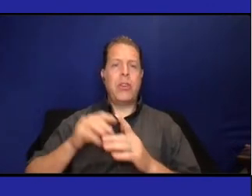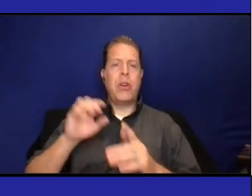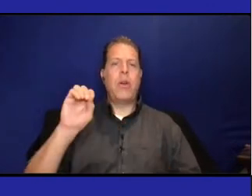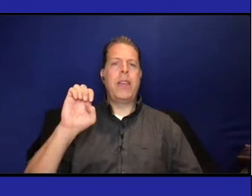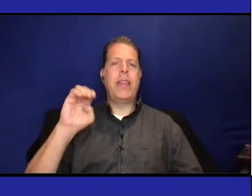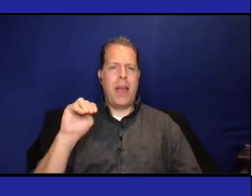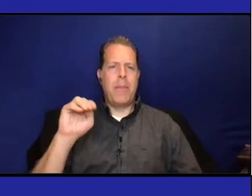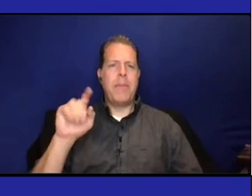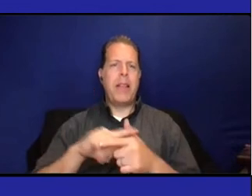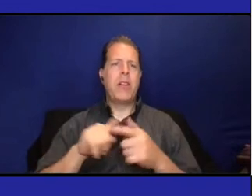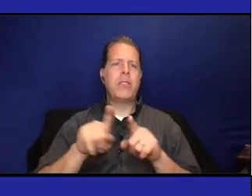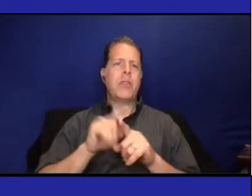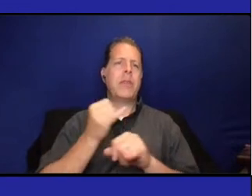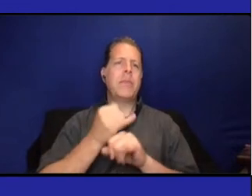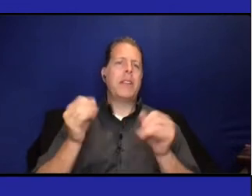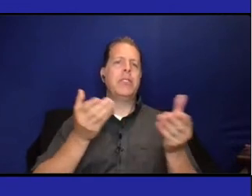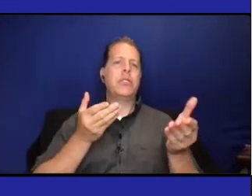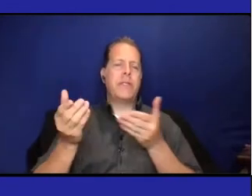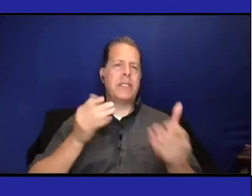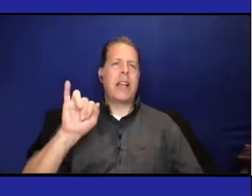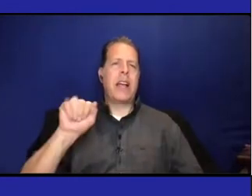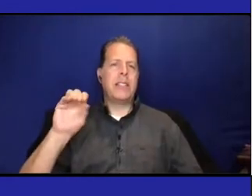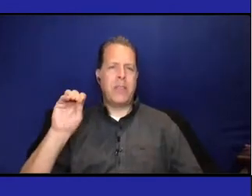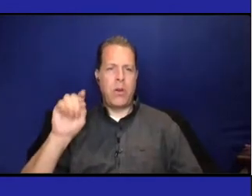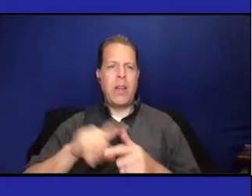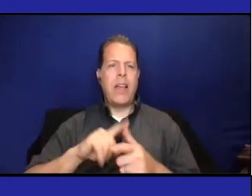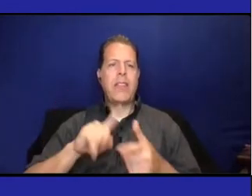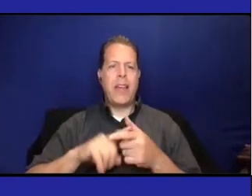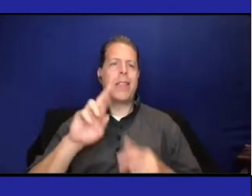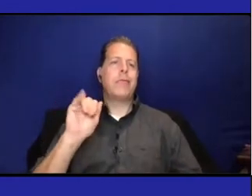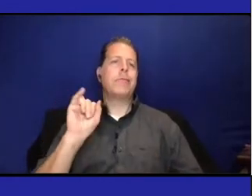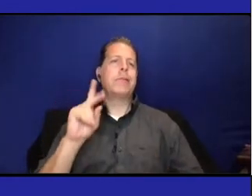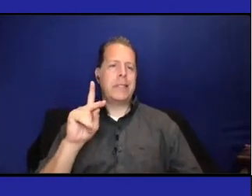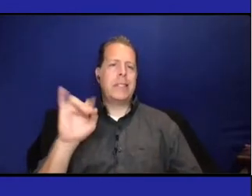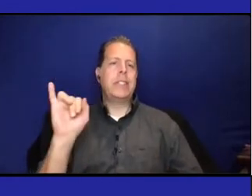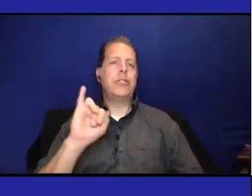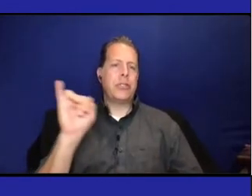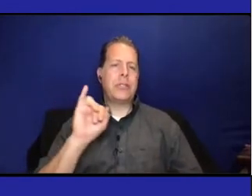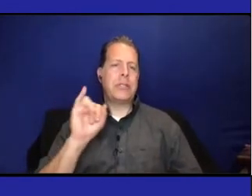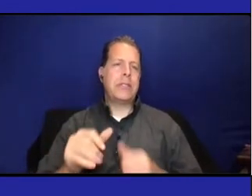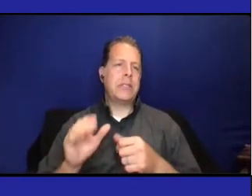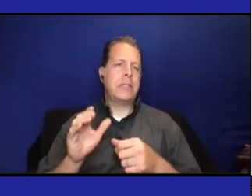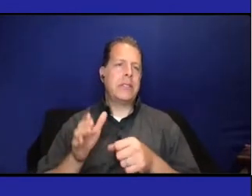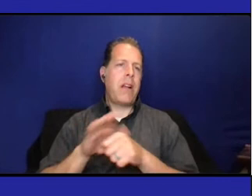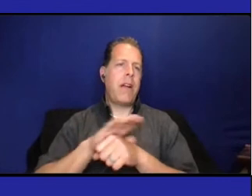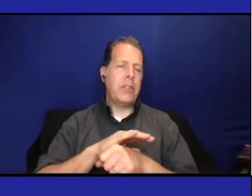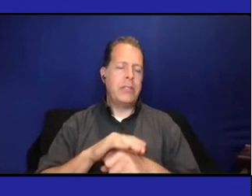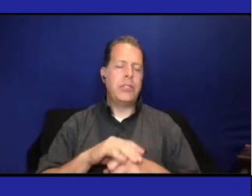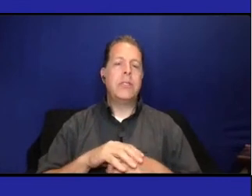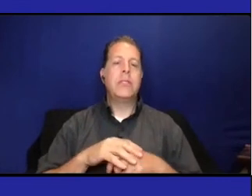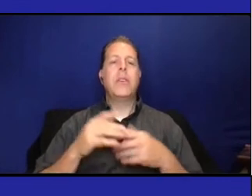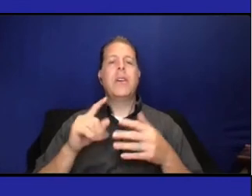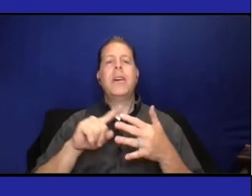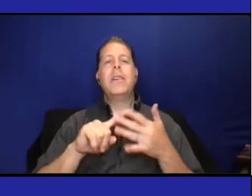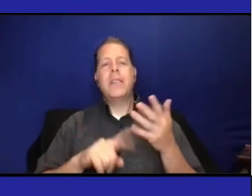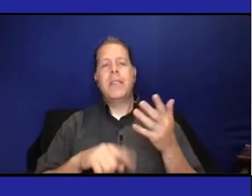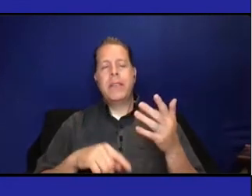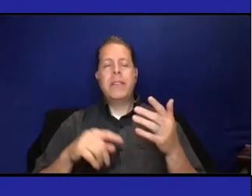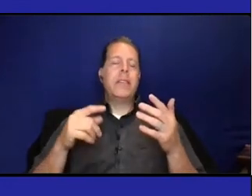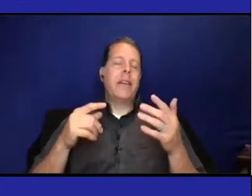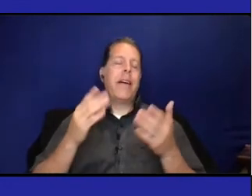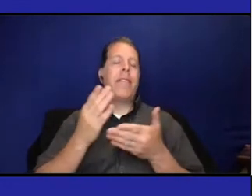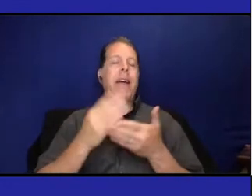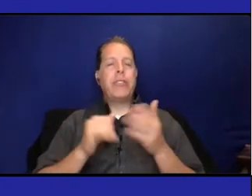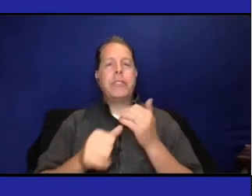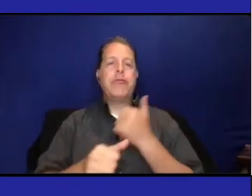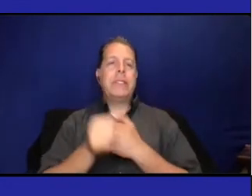independent service organizations, and then the risk insurance coverage. There's various factors and risks were